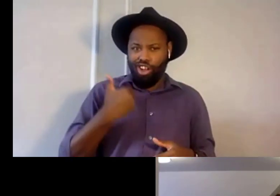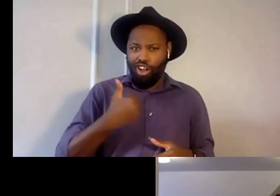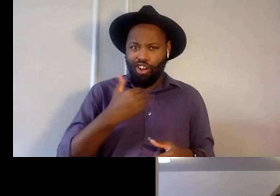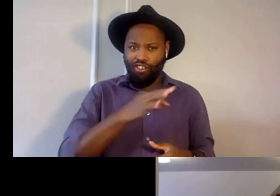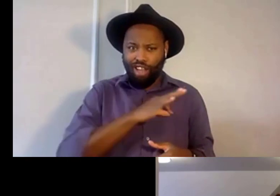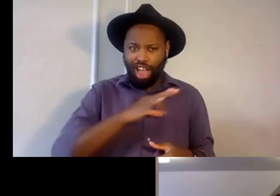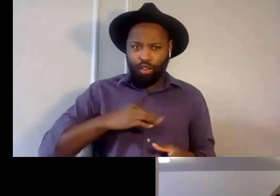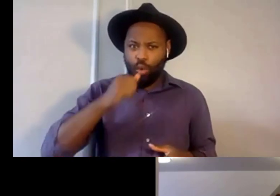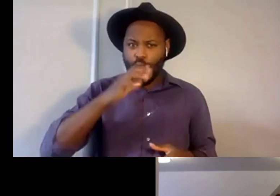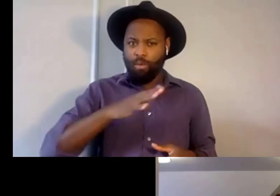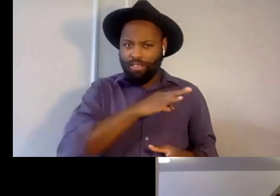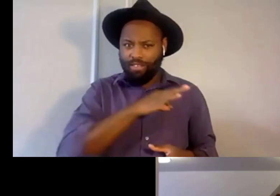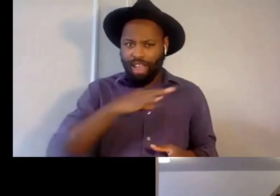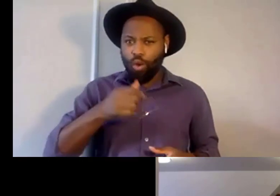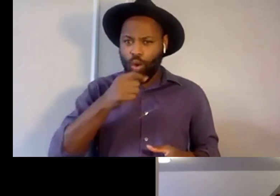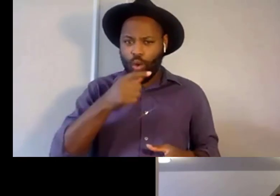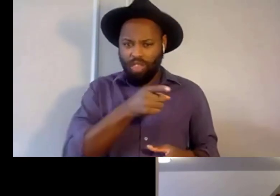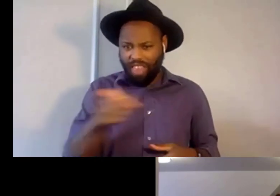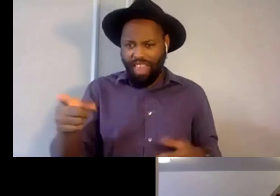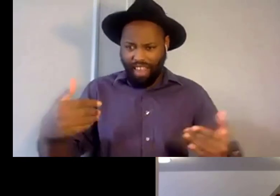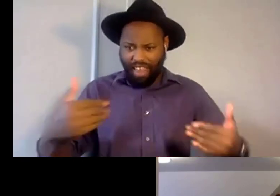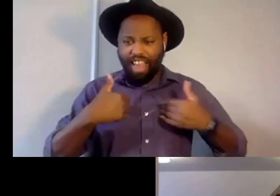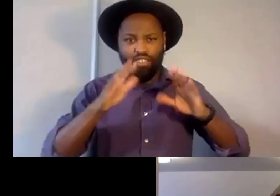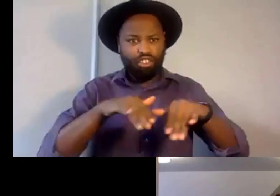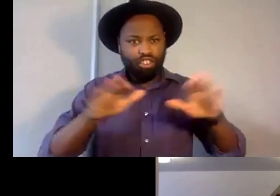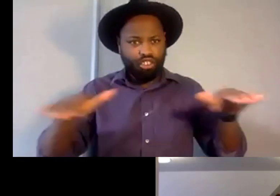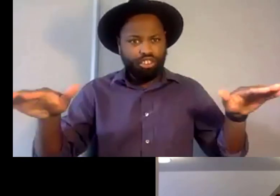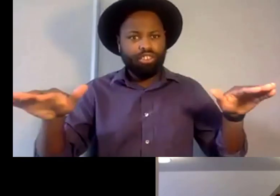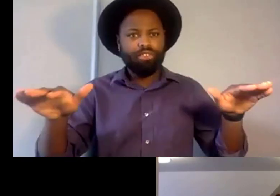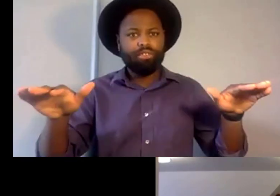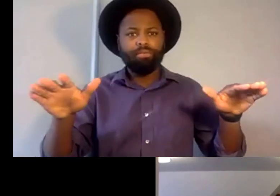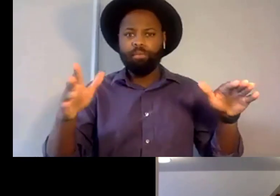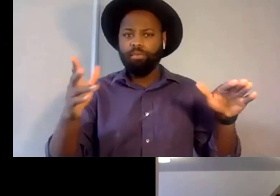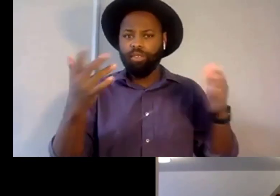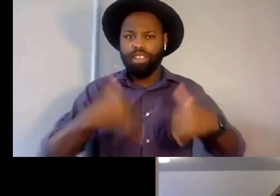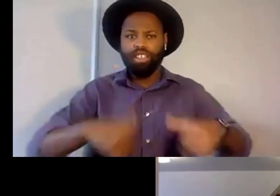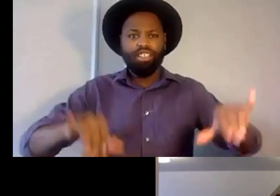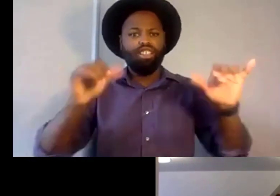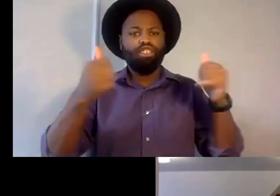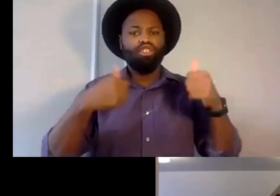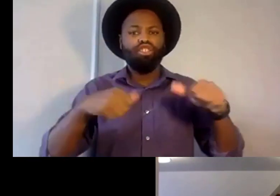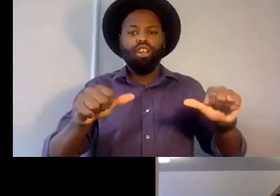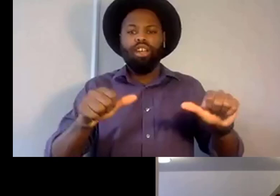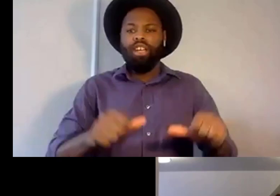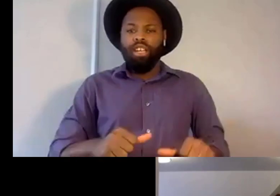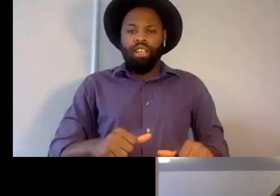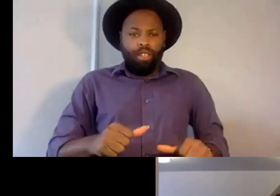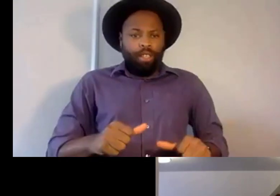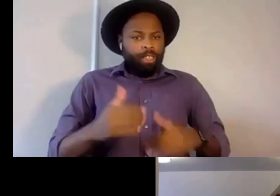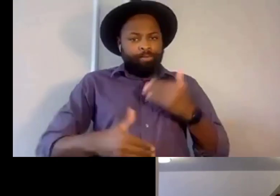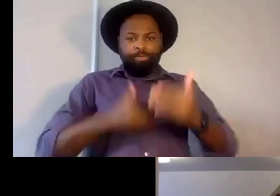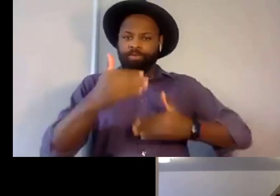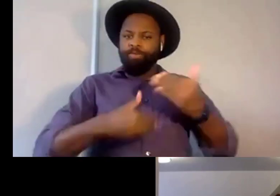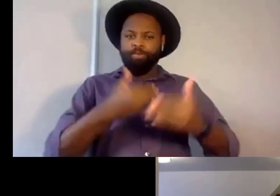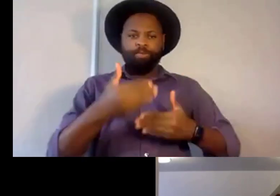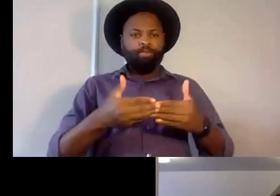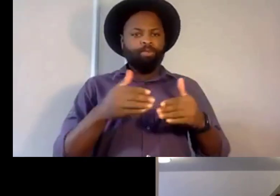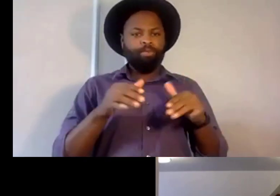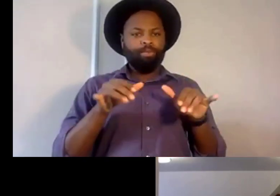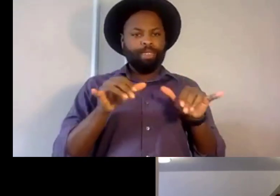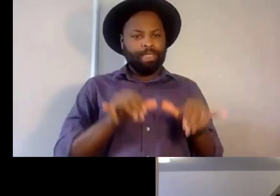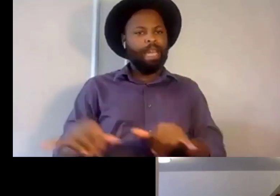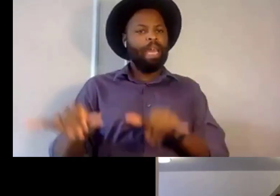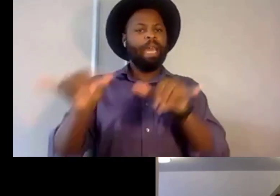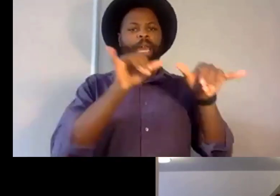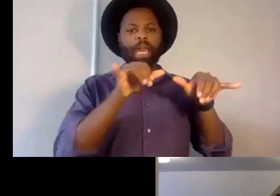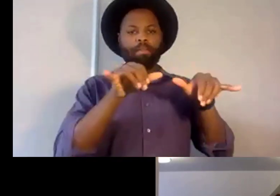who have children, who are still trying to hold themselves to the same standards. And